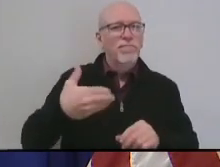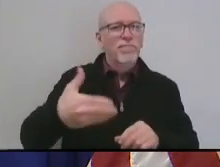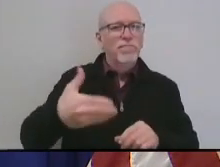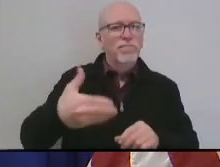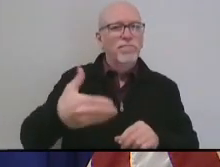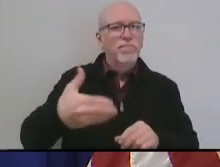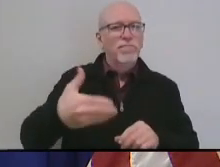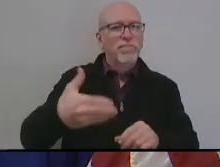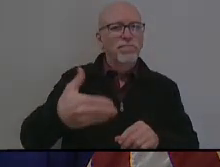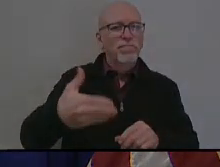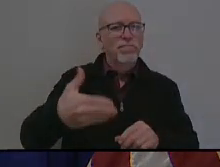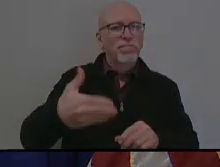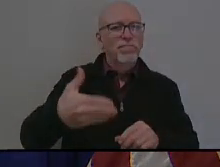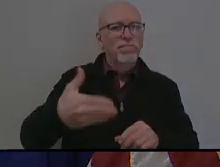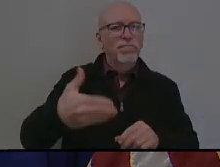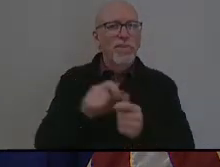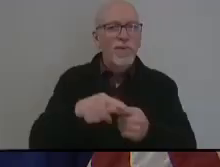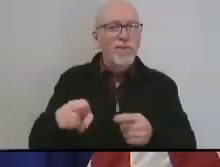exact kind of.